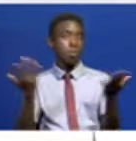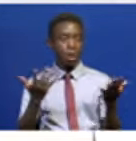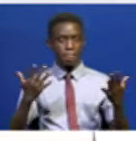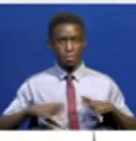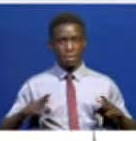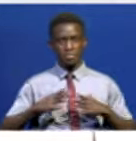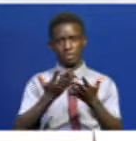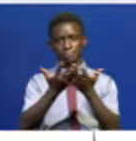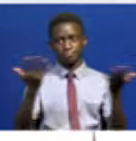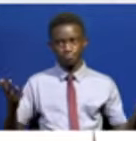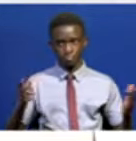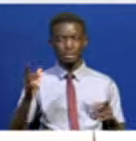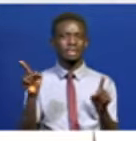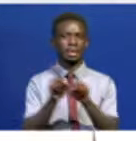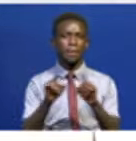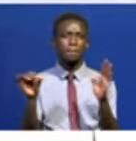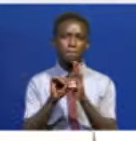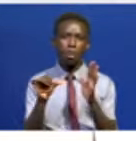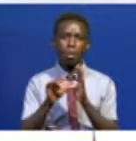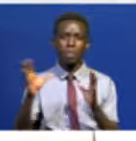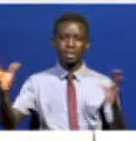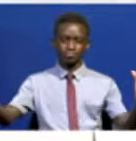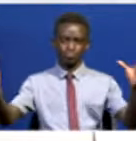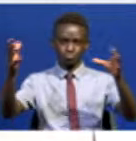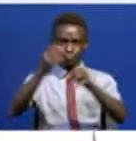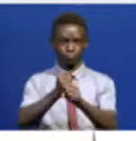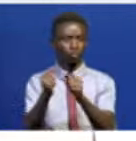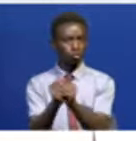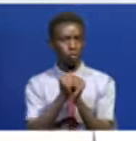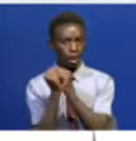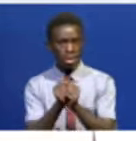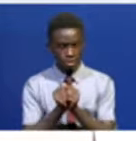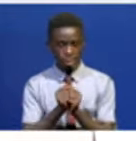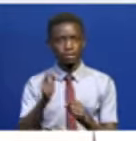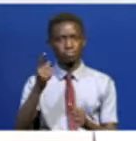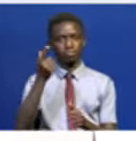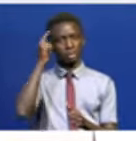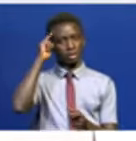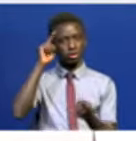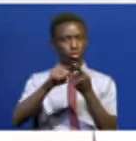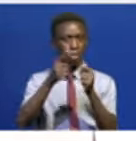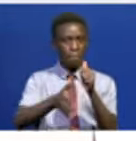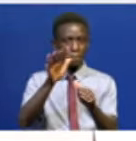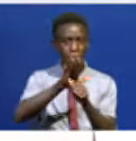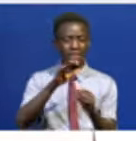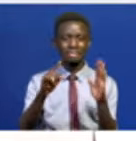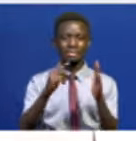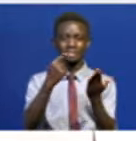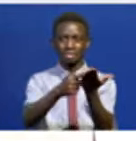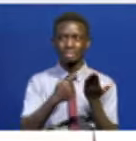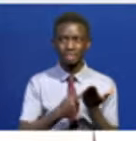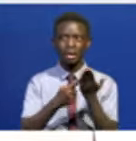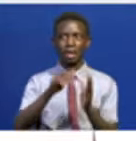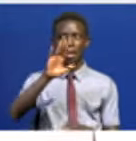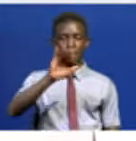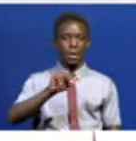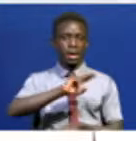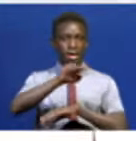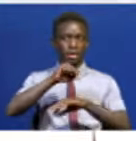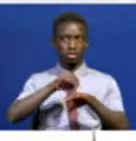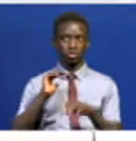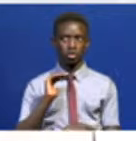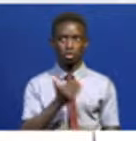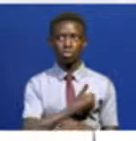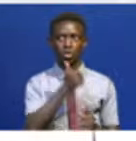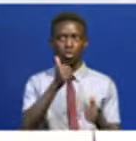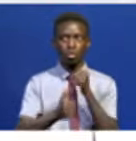put together the issues as prioritized for discussion by the National Dialogue Committee that will be reconvening